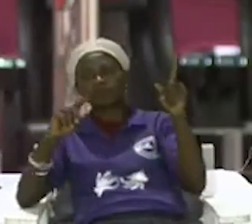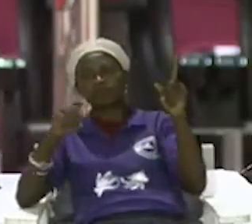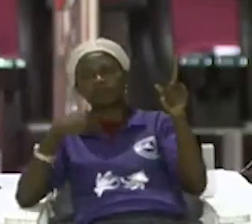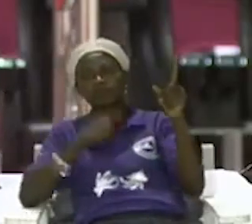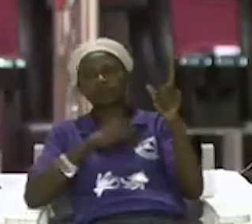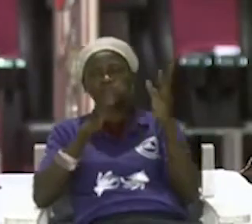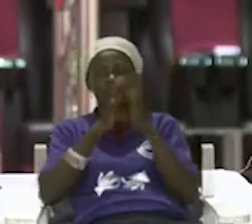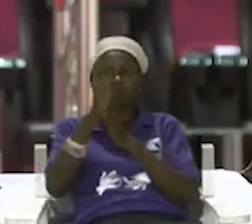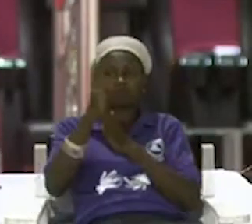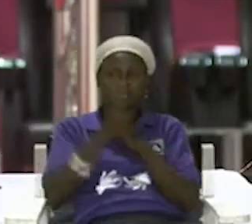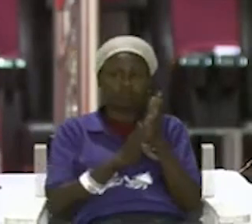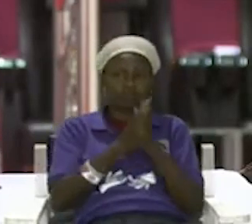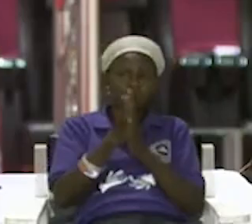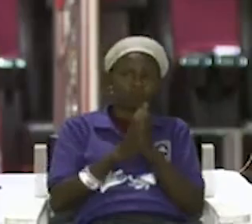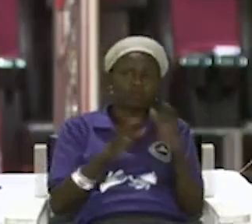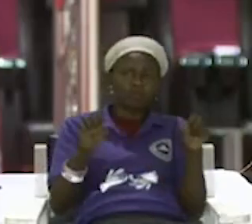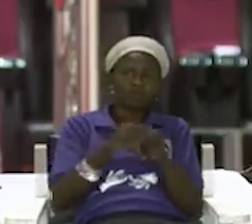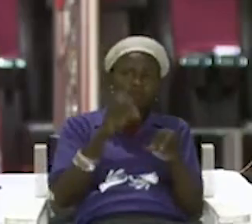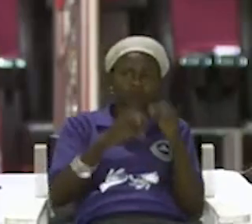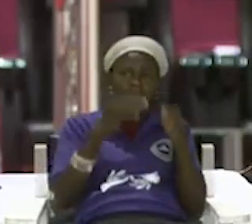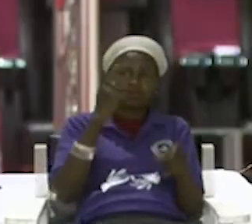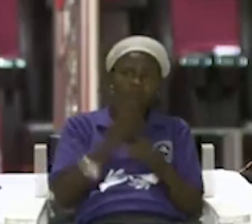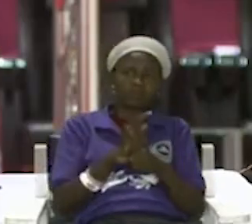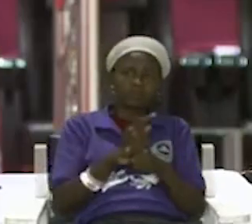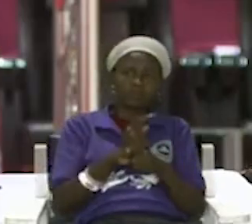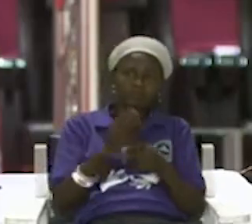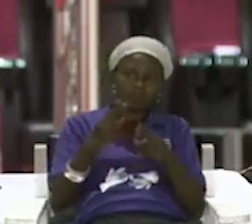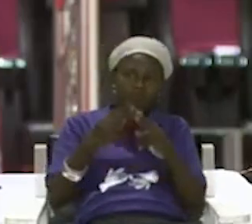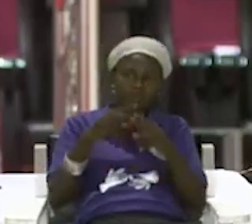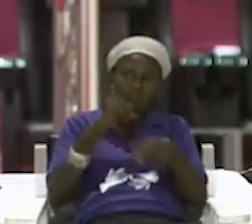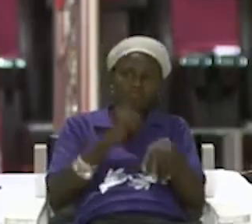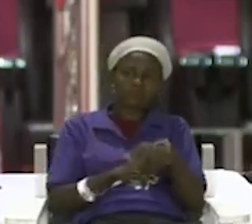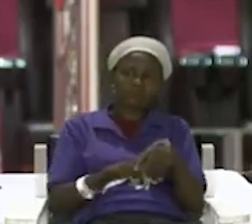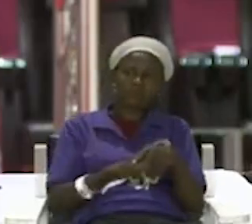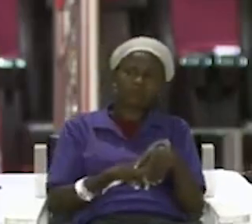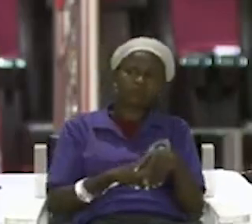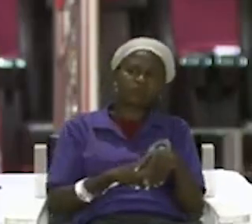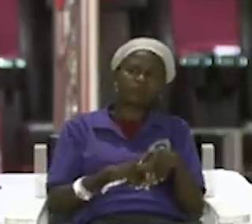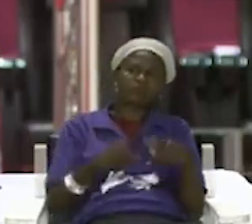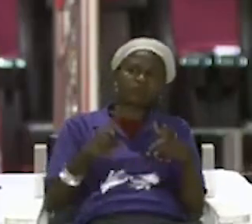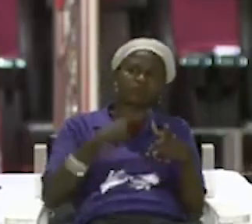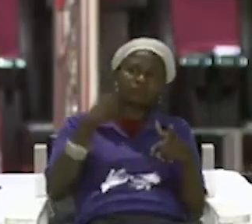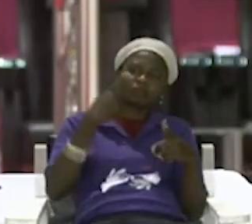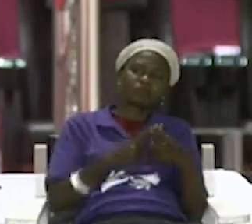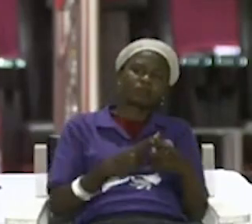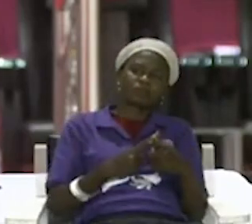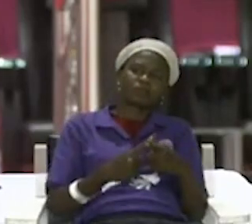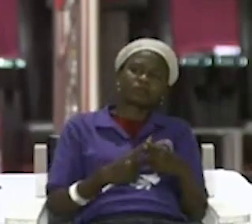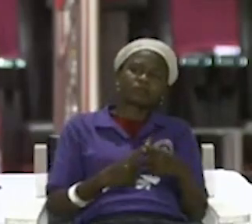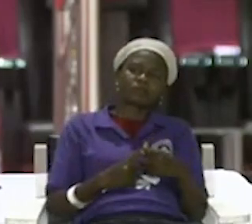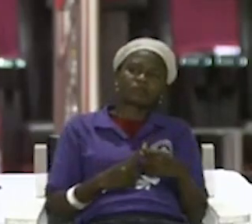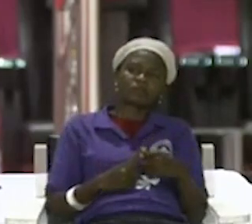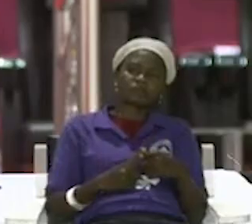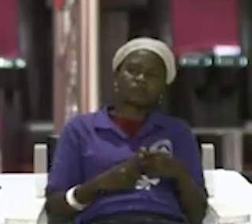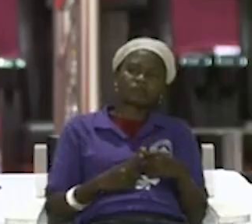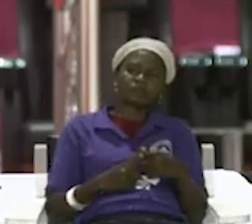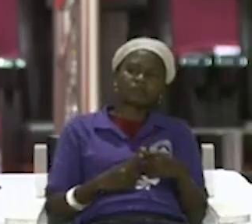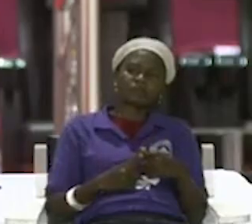pray, even if it's only for a while. And then the